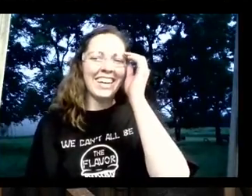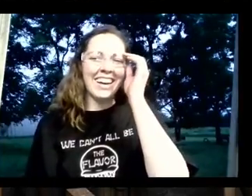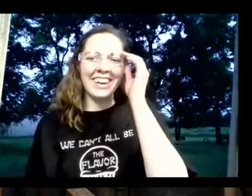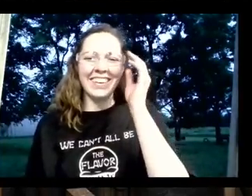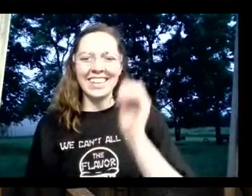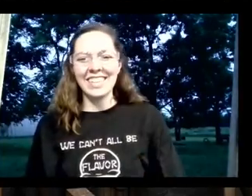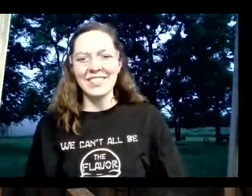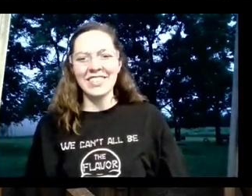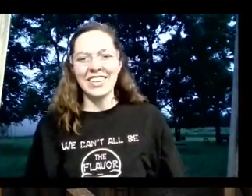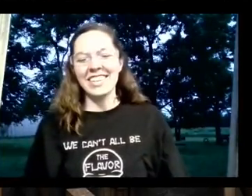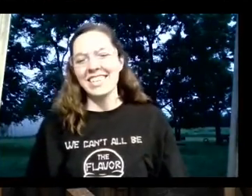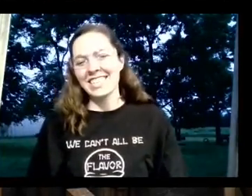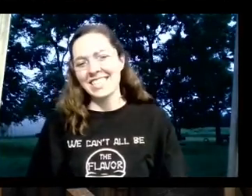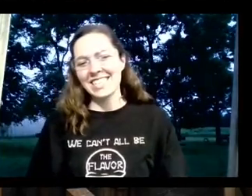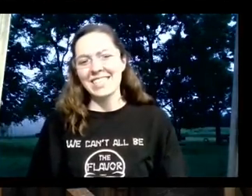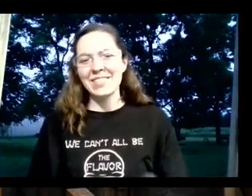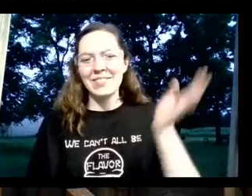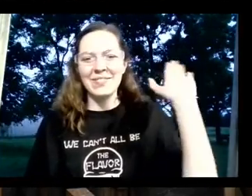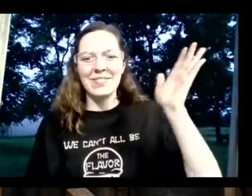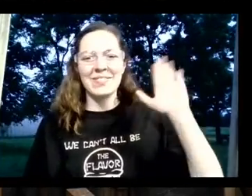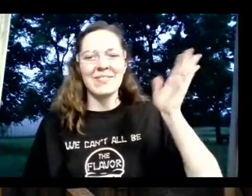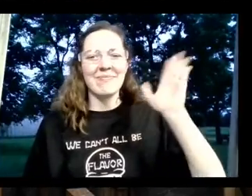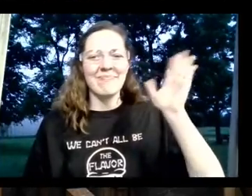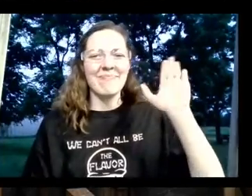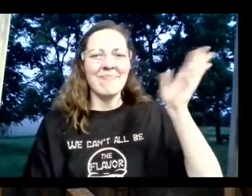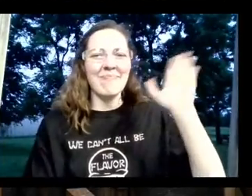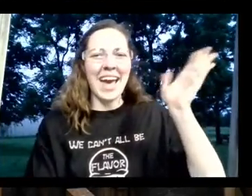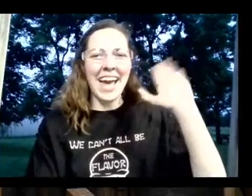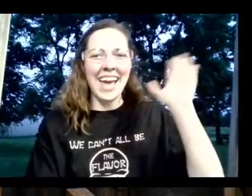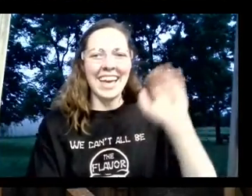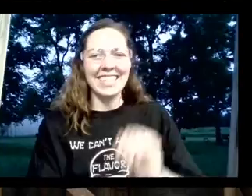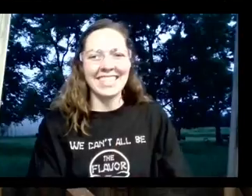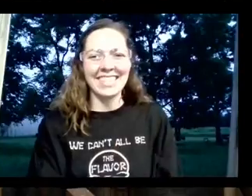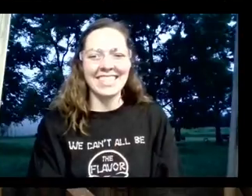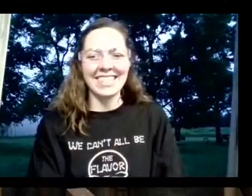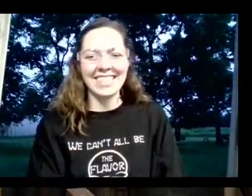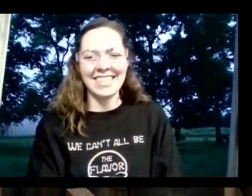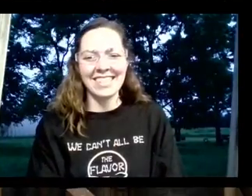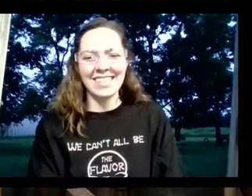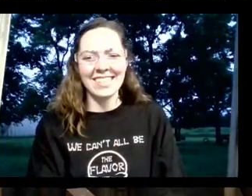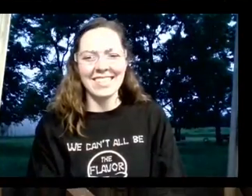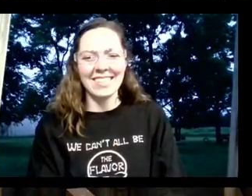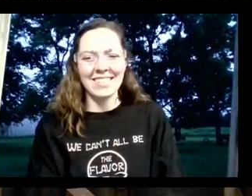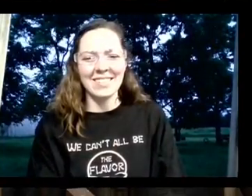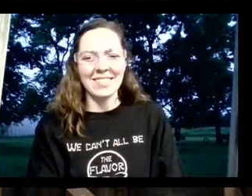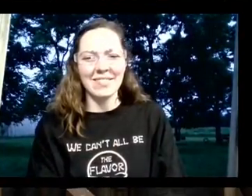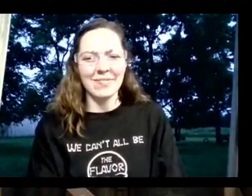All right. Thanks for joining us. All right, thanks for joining us. Goodbye, all. Bye. God bless you all this week.